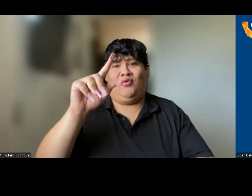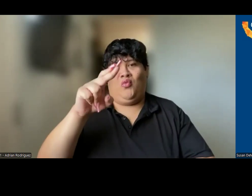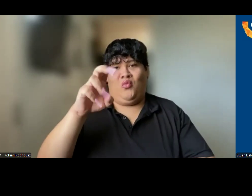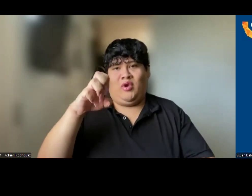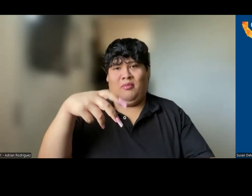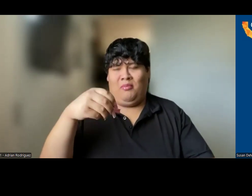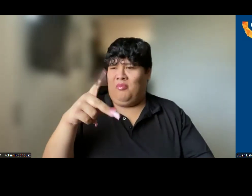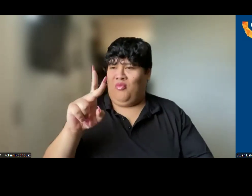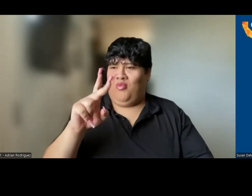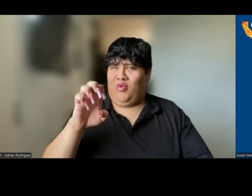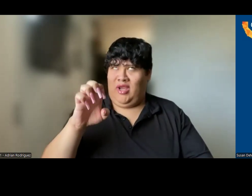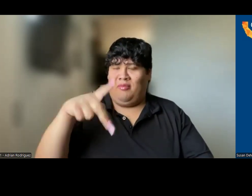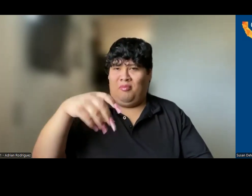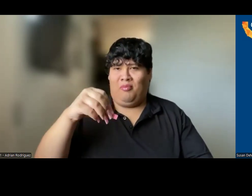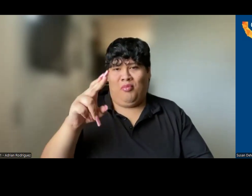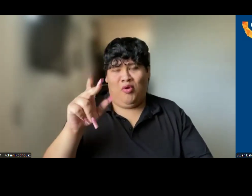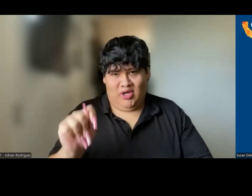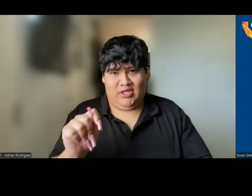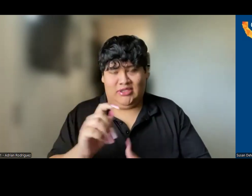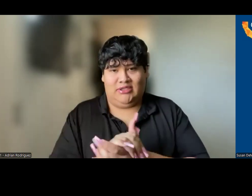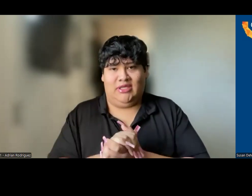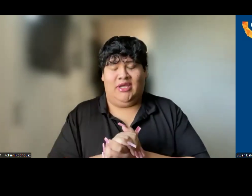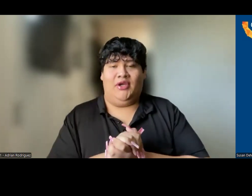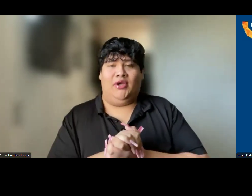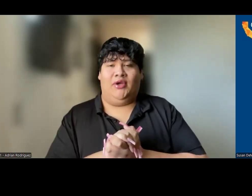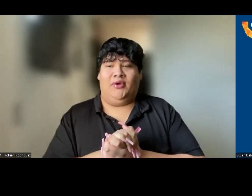talking about in just a minute here, but